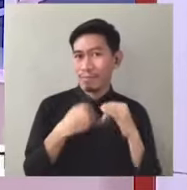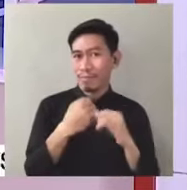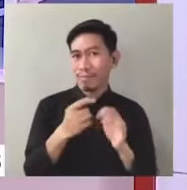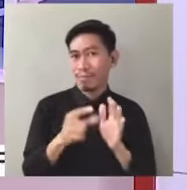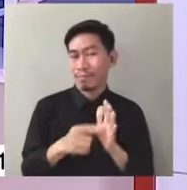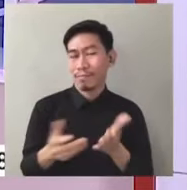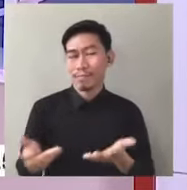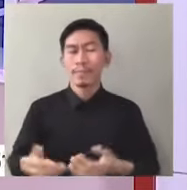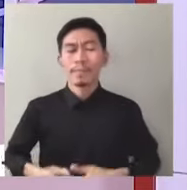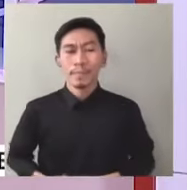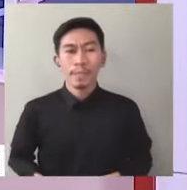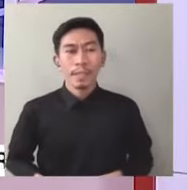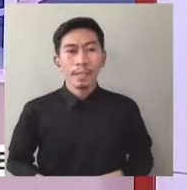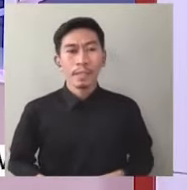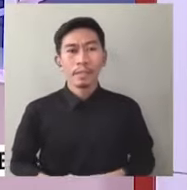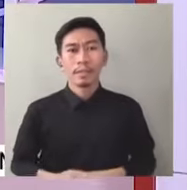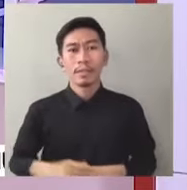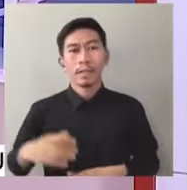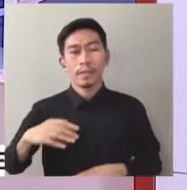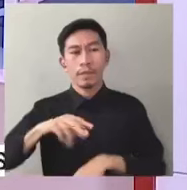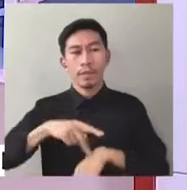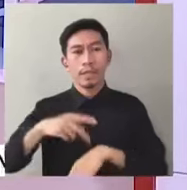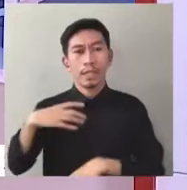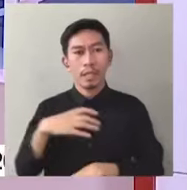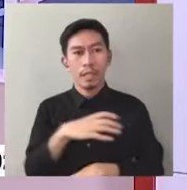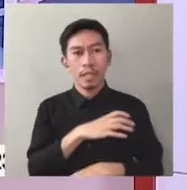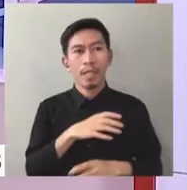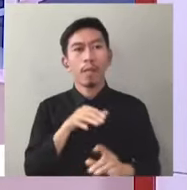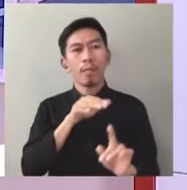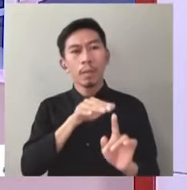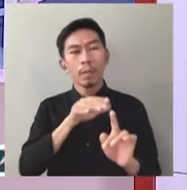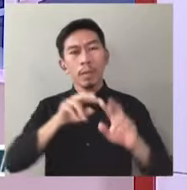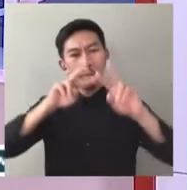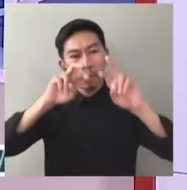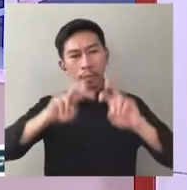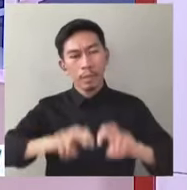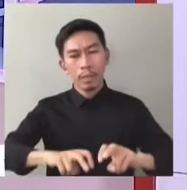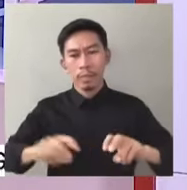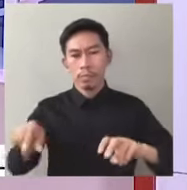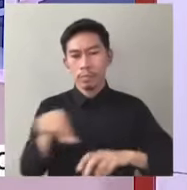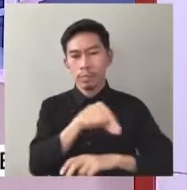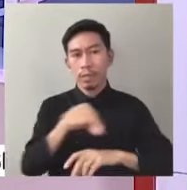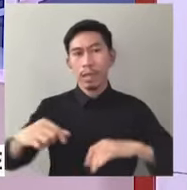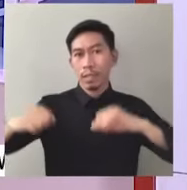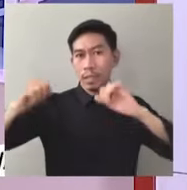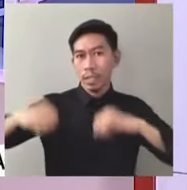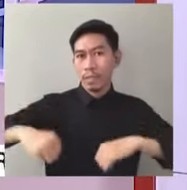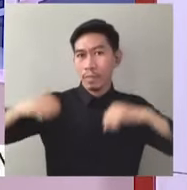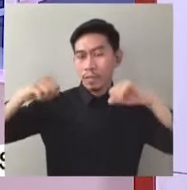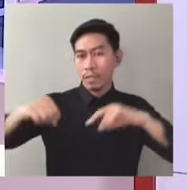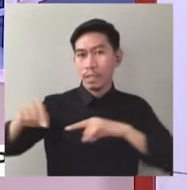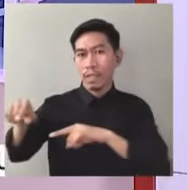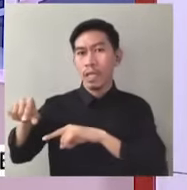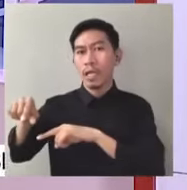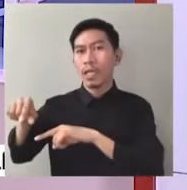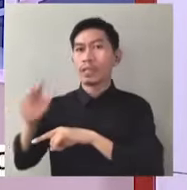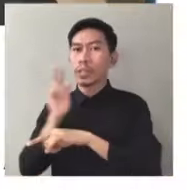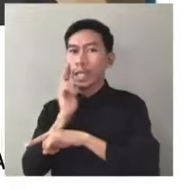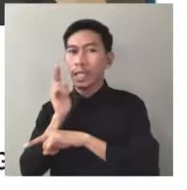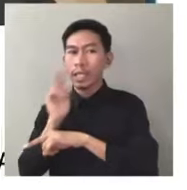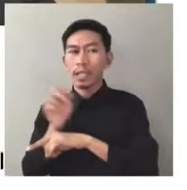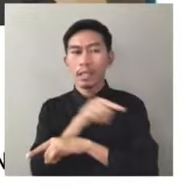Philippine lawmaker amplifies calls for a House probe on the gentleman's agreement between the Duterte administration and China.